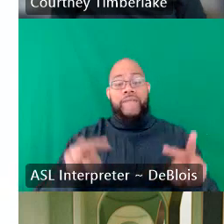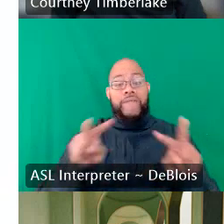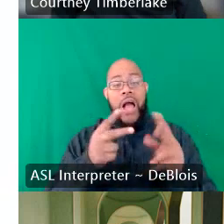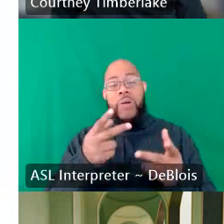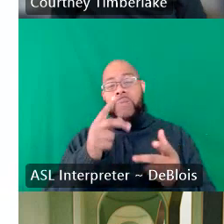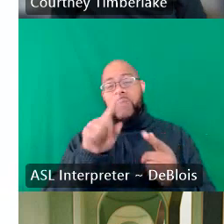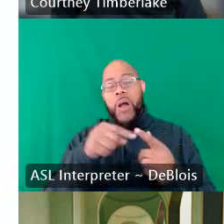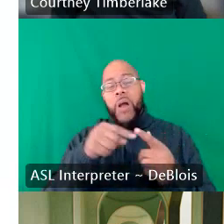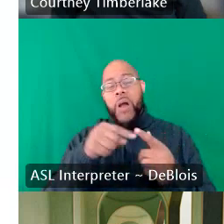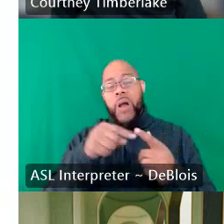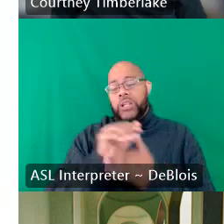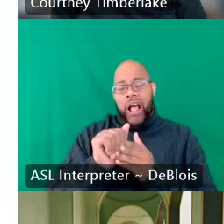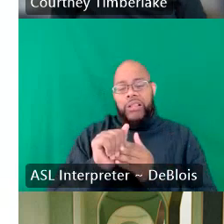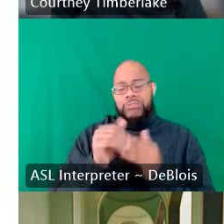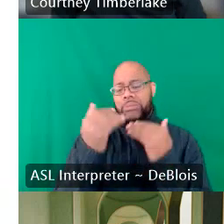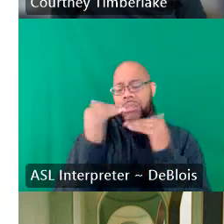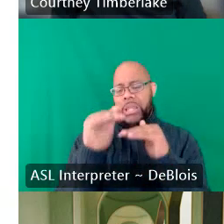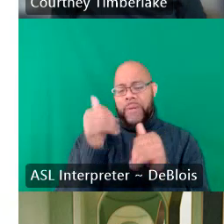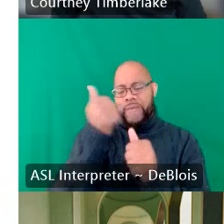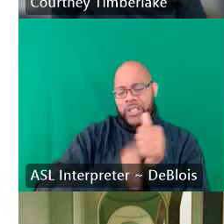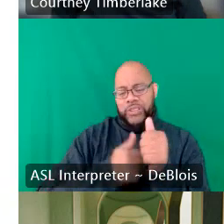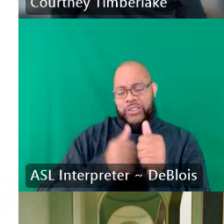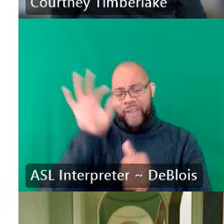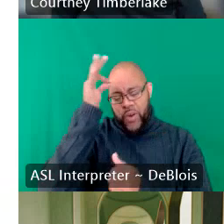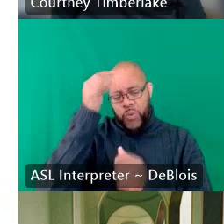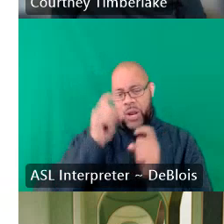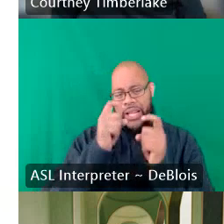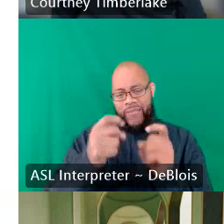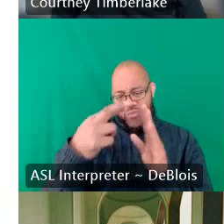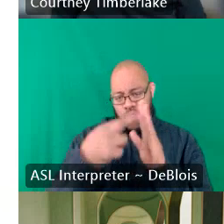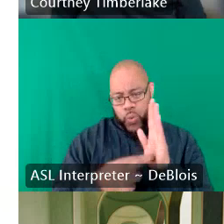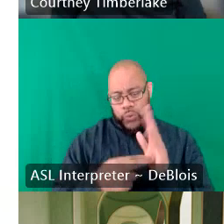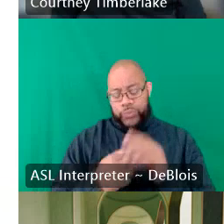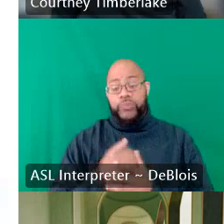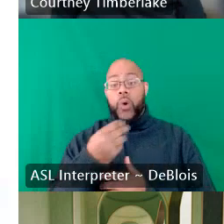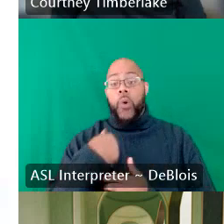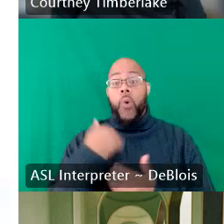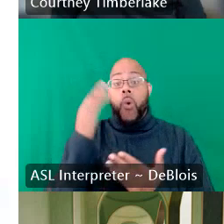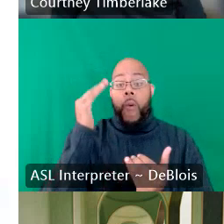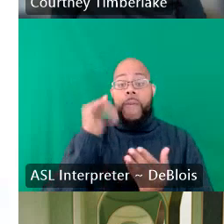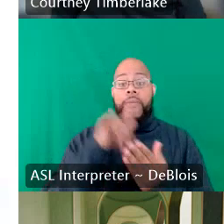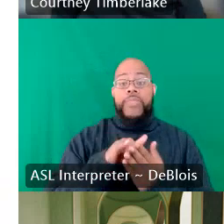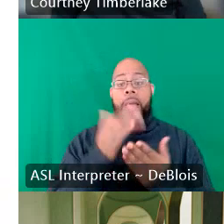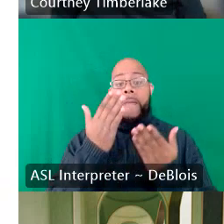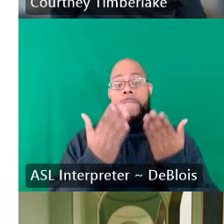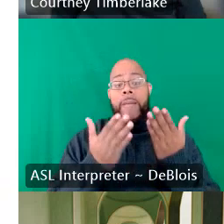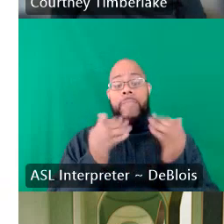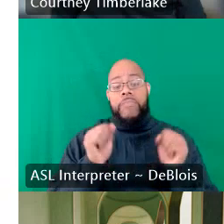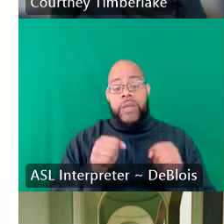than $20 per federal gift regulations. So we hope this may